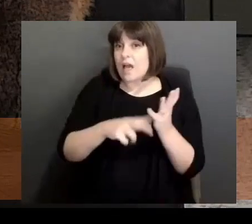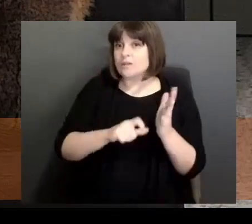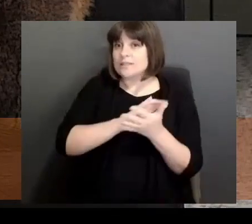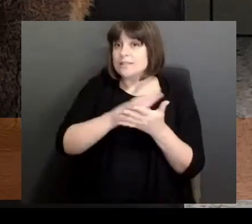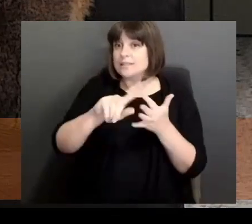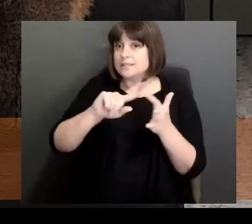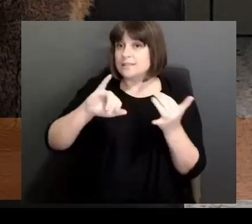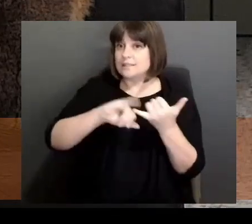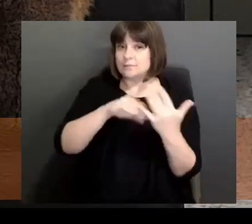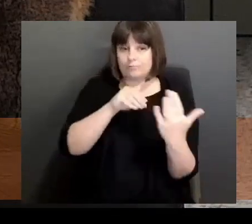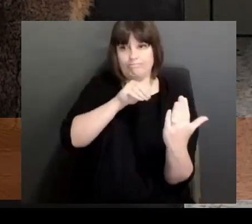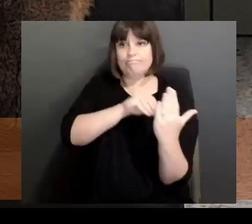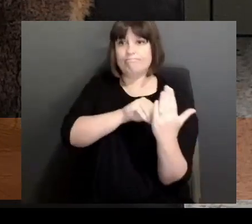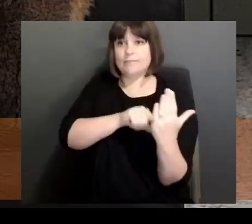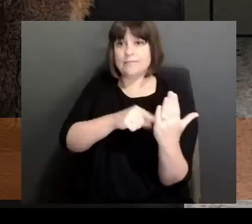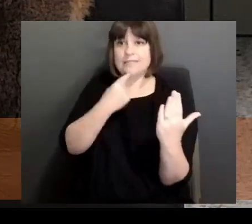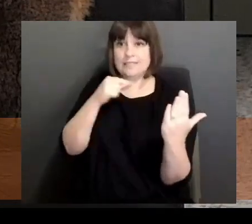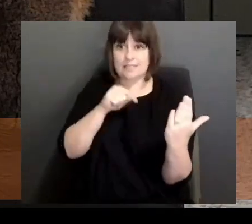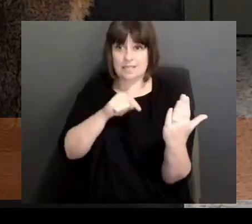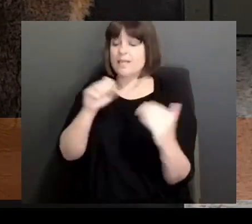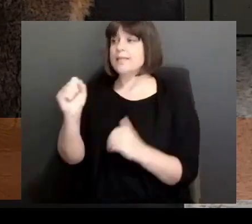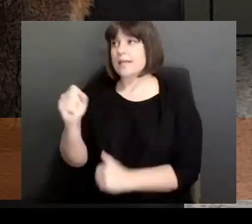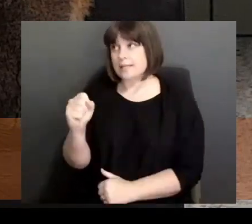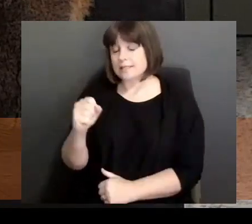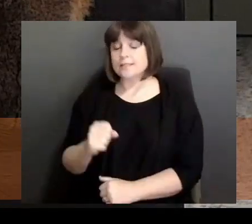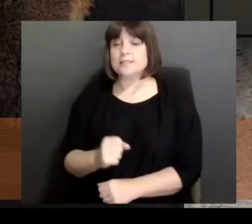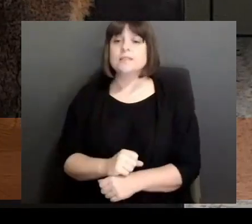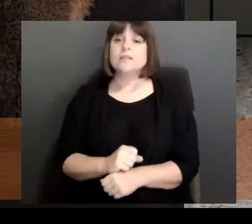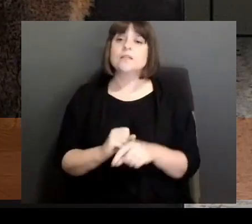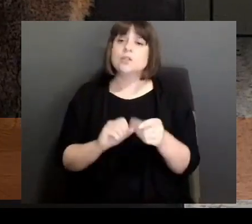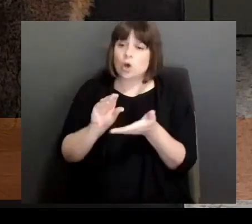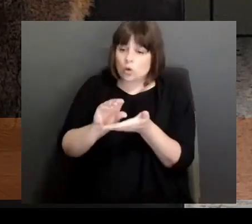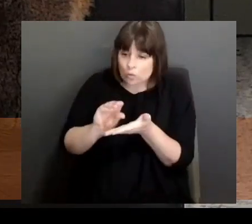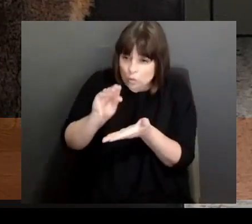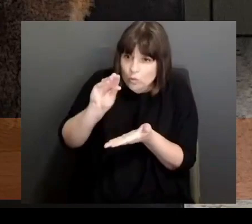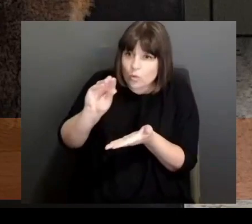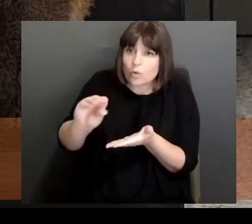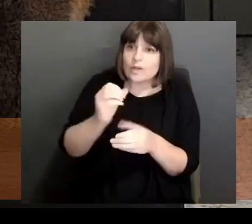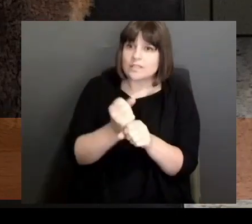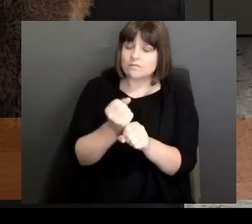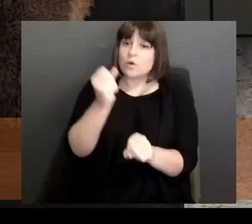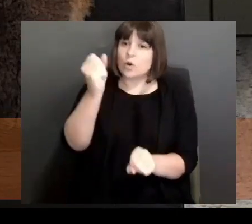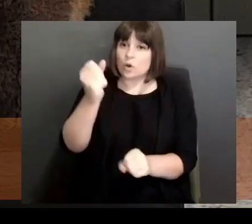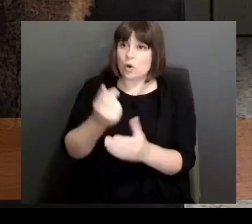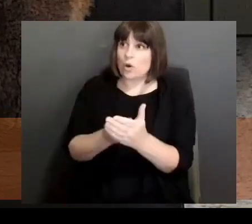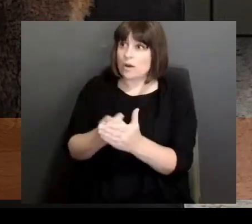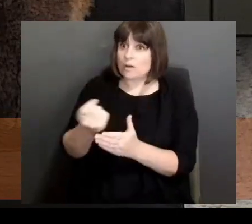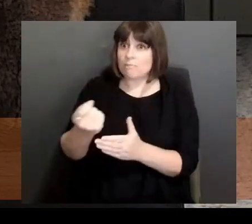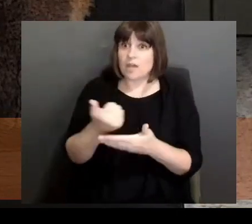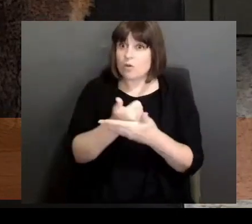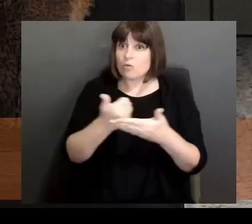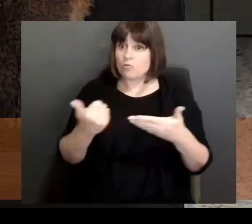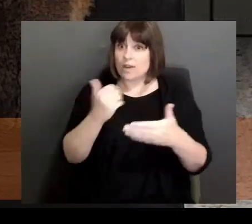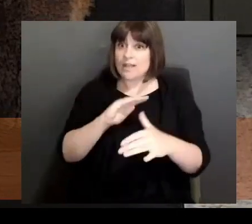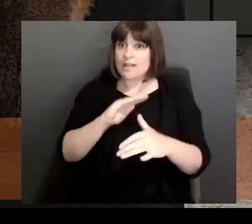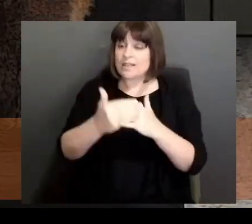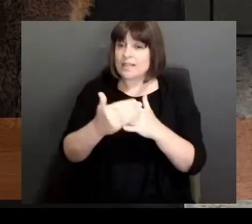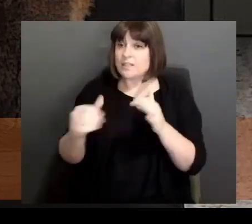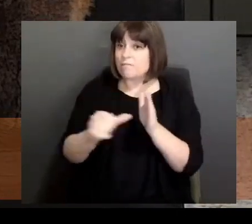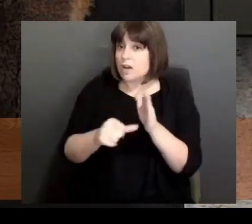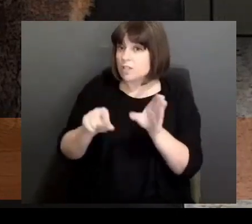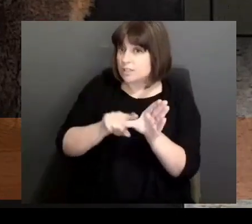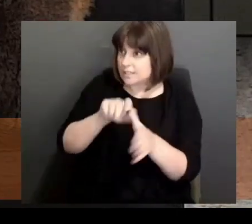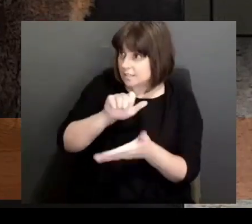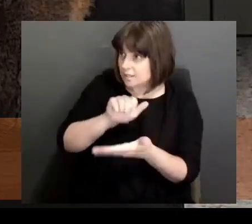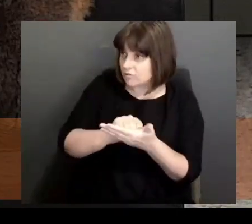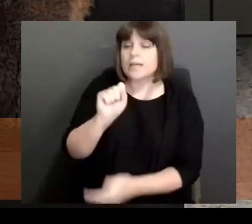regulations. Correct. Royalties for gold are generally payable in respect of each financial year, is that correct? Yes. Unless